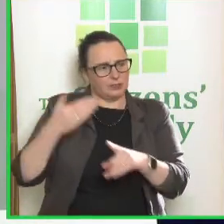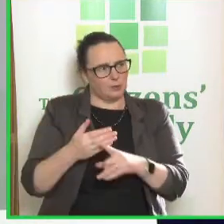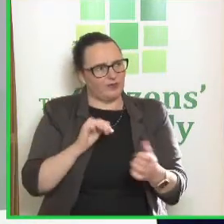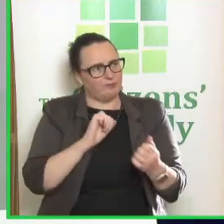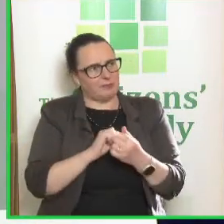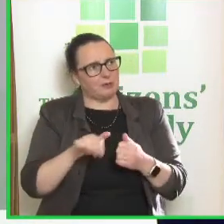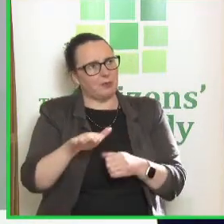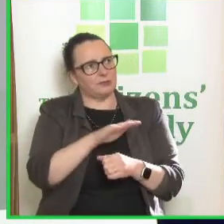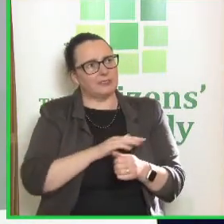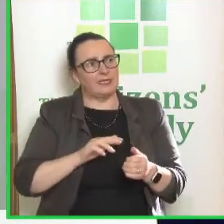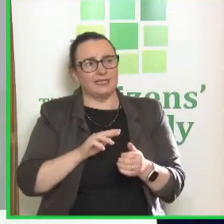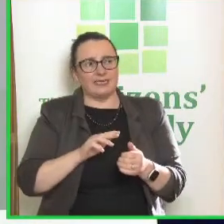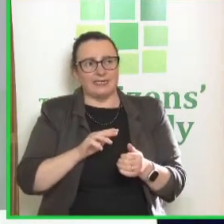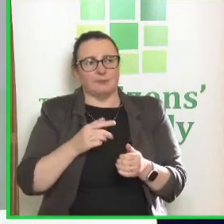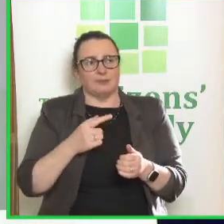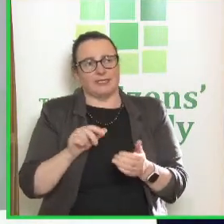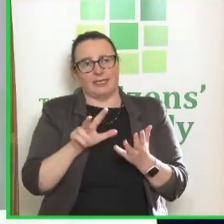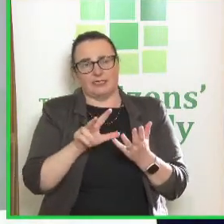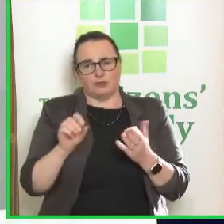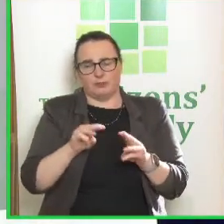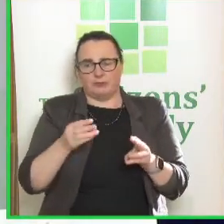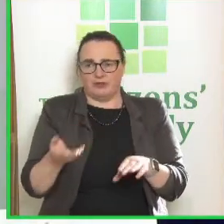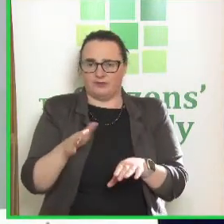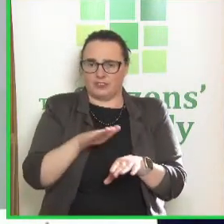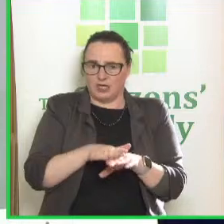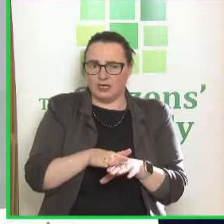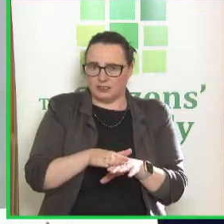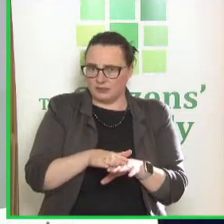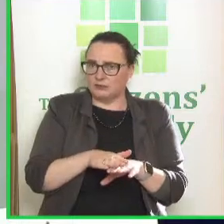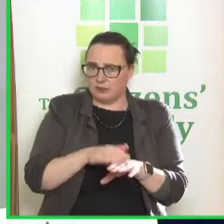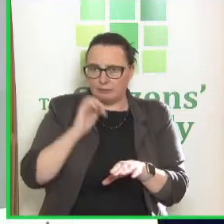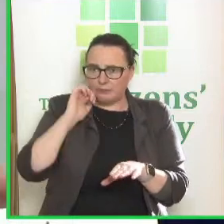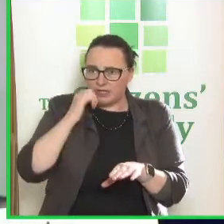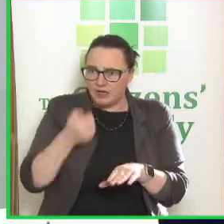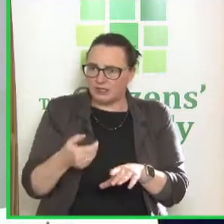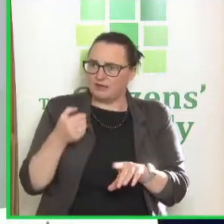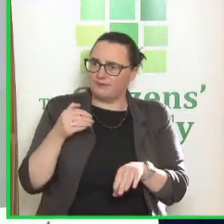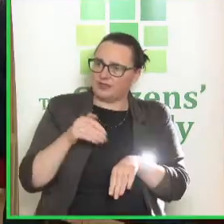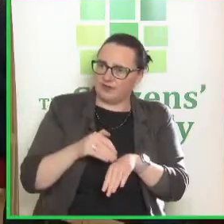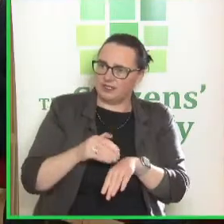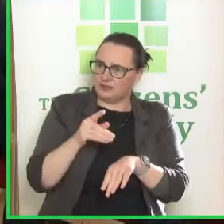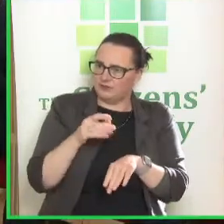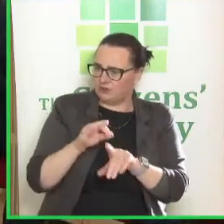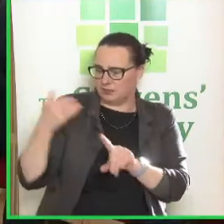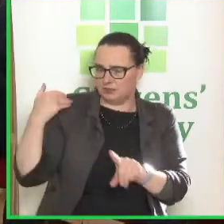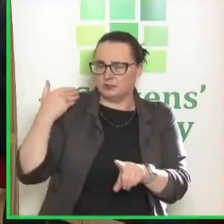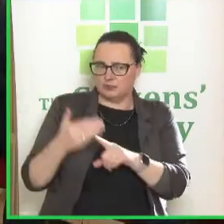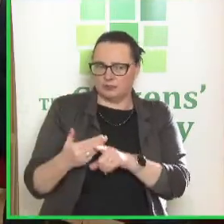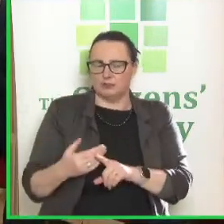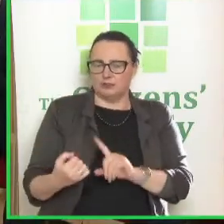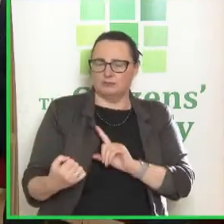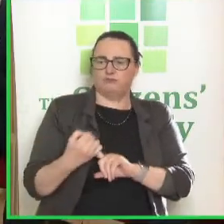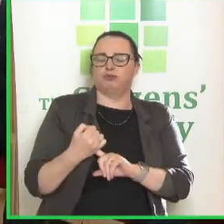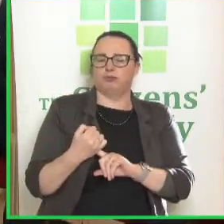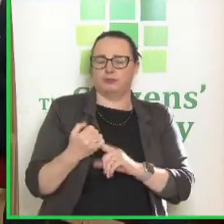800 people have died through the impacts of drugs. So let's ground in that reality. Thank you very much.